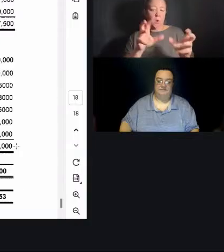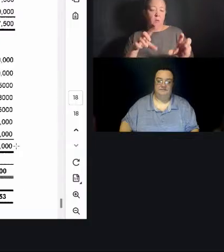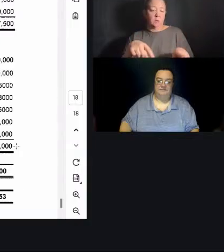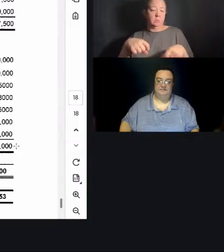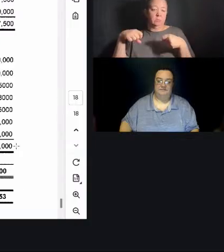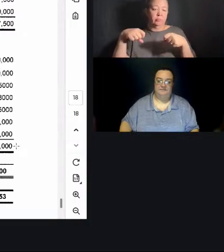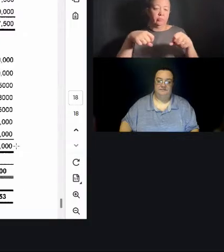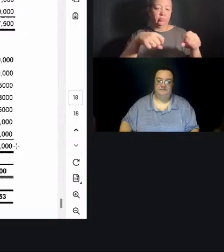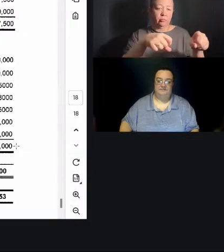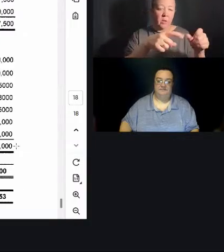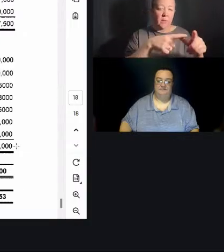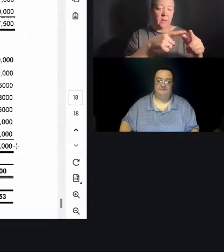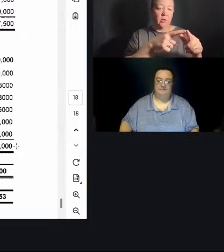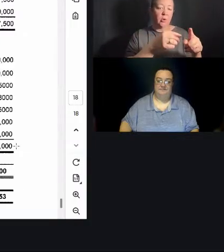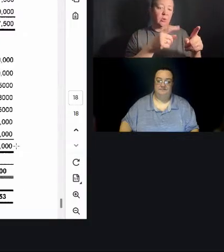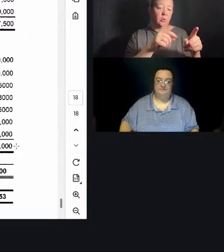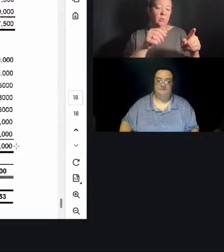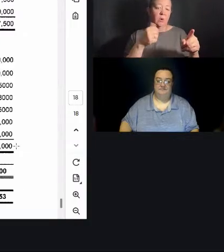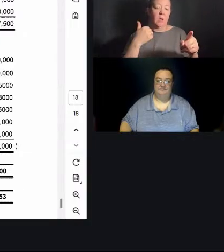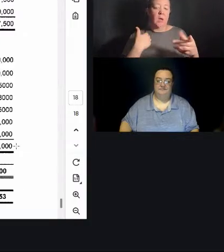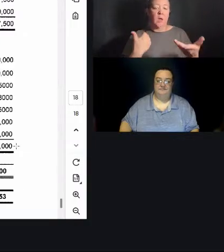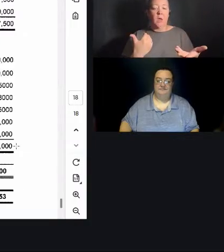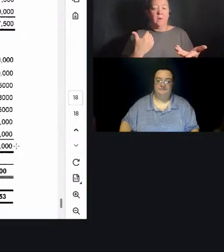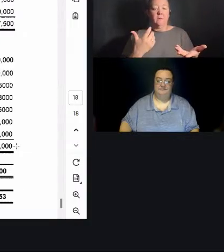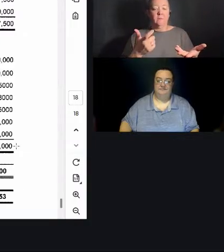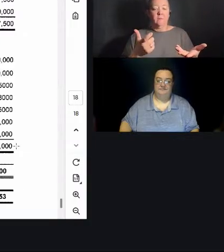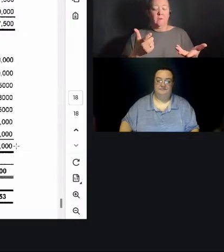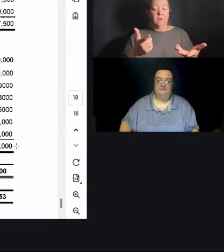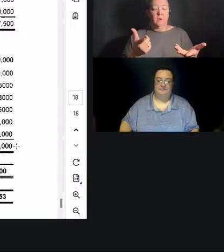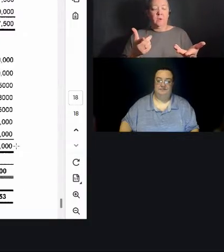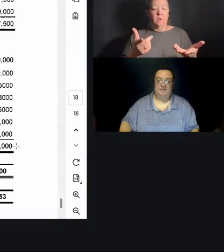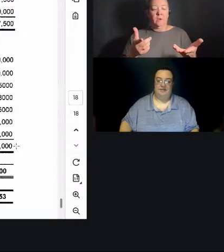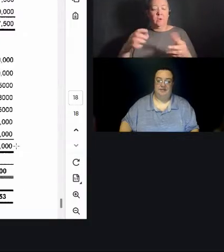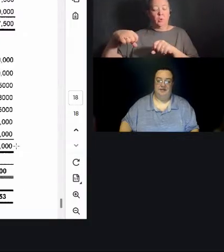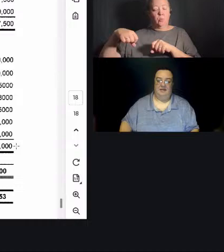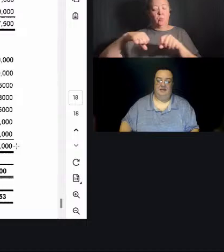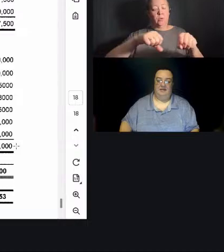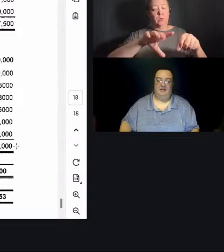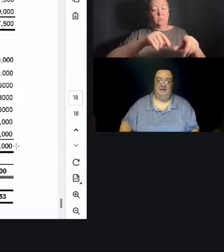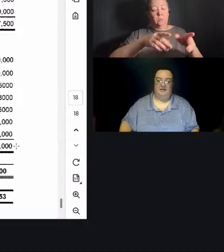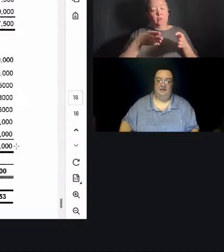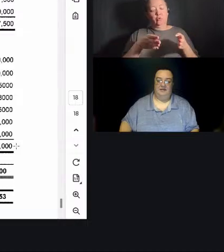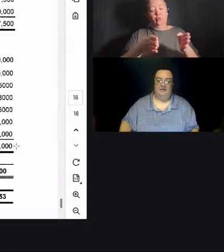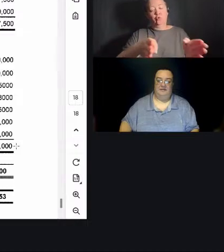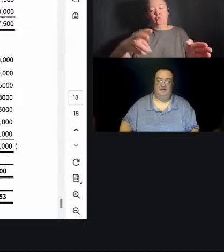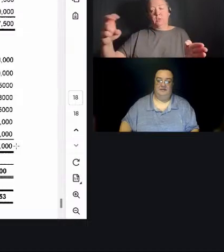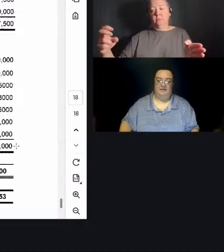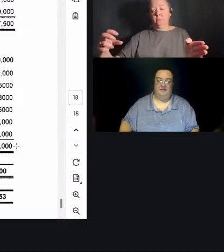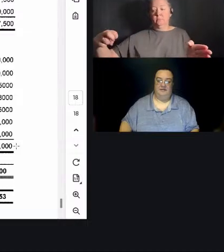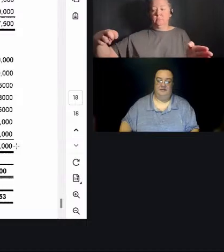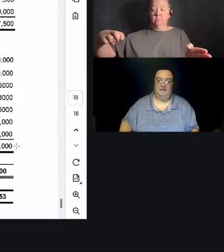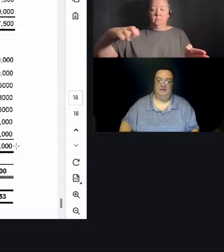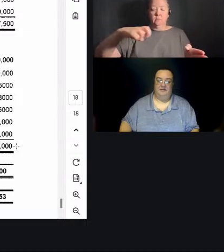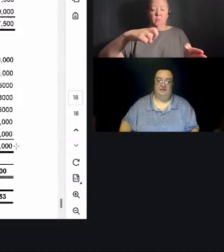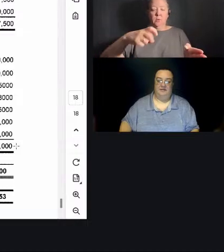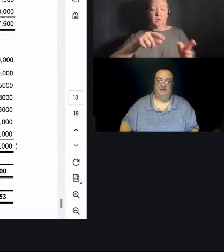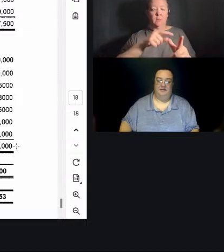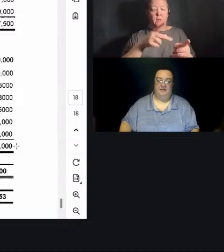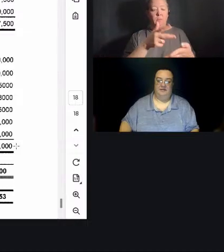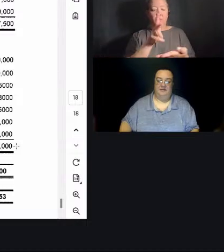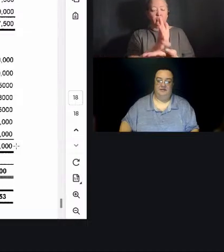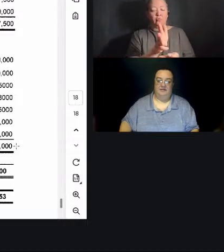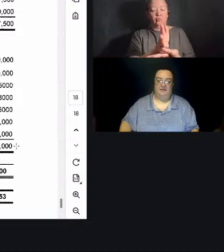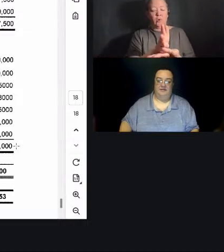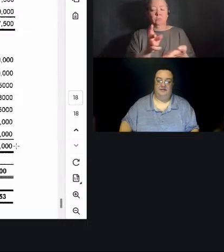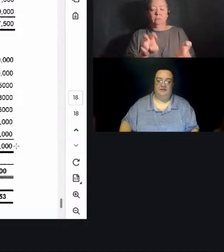a lifter tilts the toter into the trash truck. I understood before that